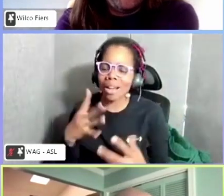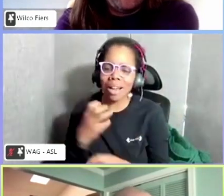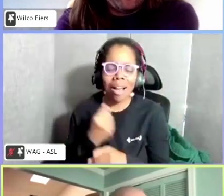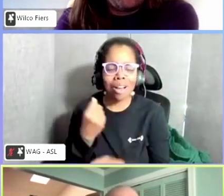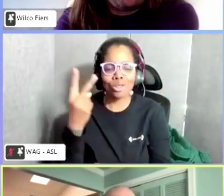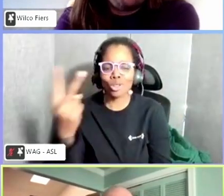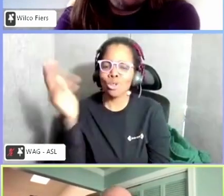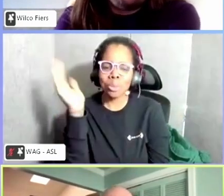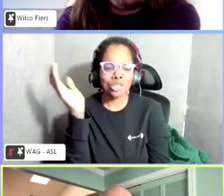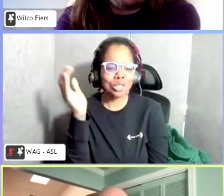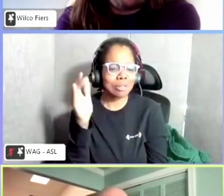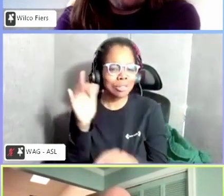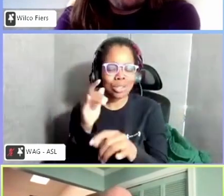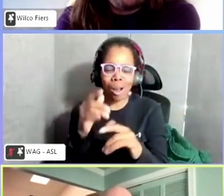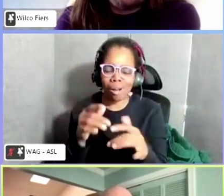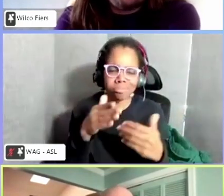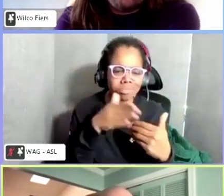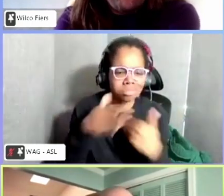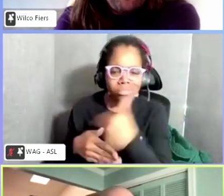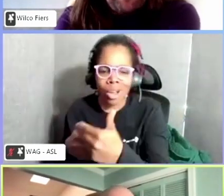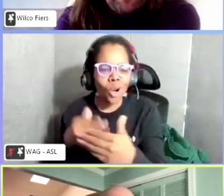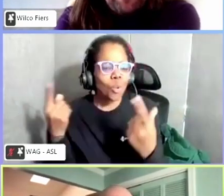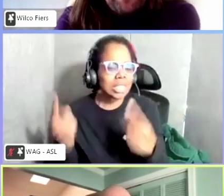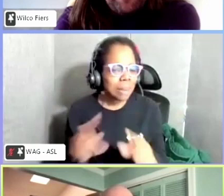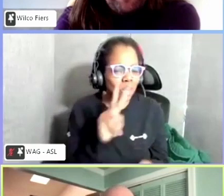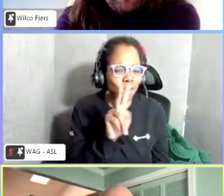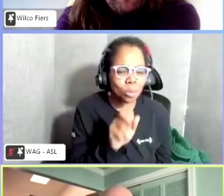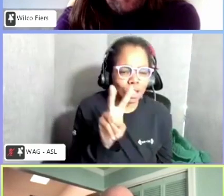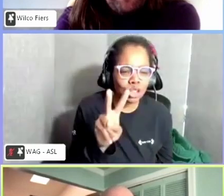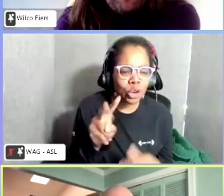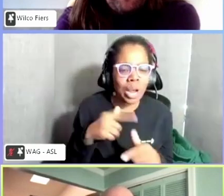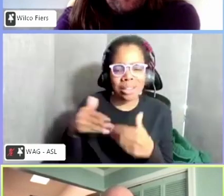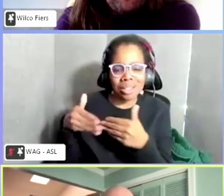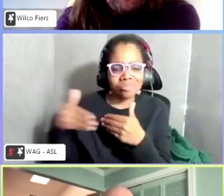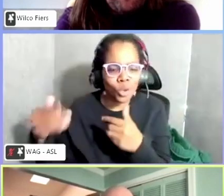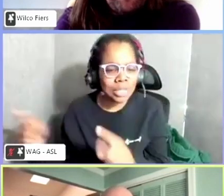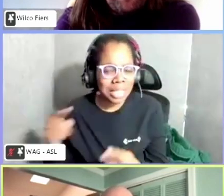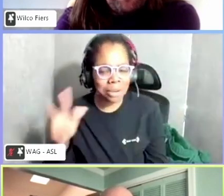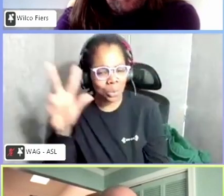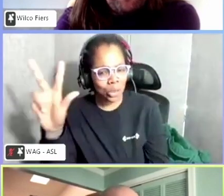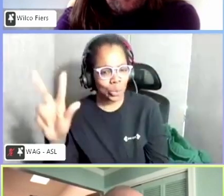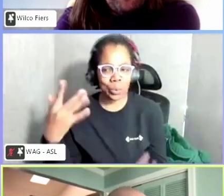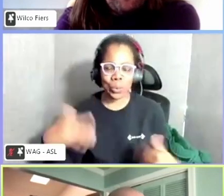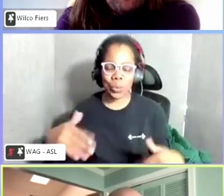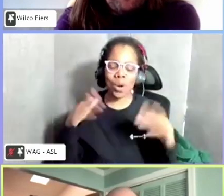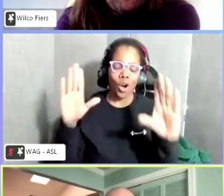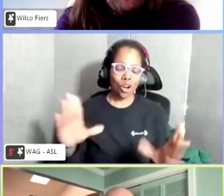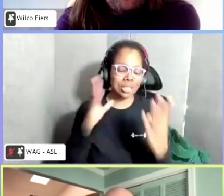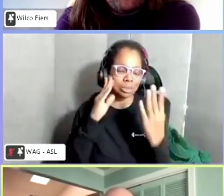looking, what's right around the corner with 2.2, what's a good bit further down the road with 3. Awesome stuff.